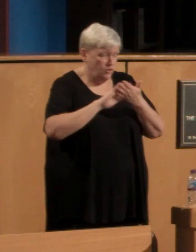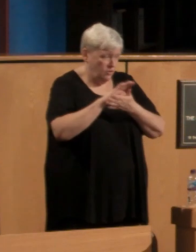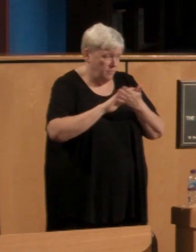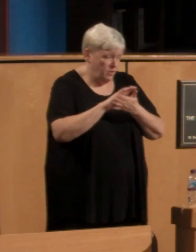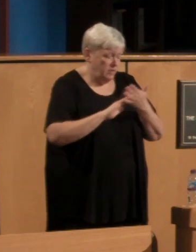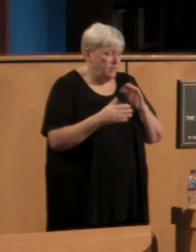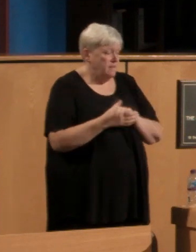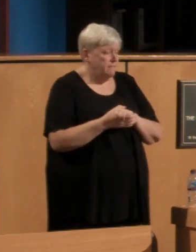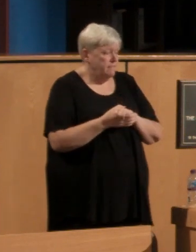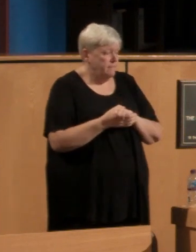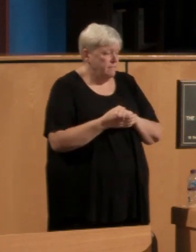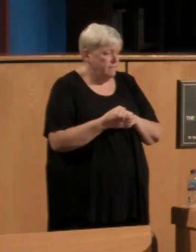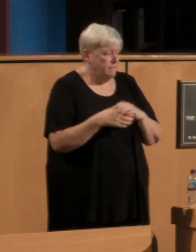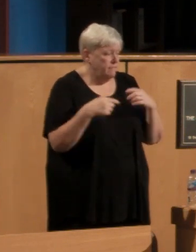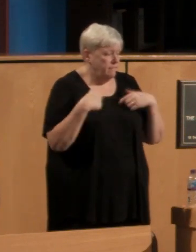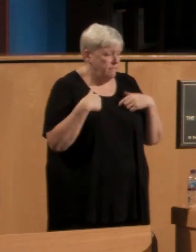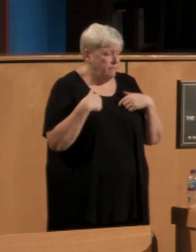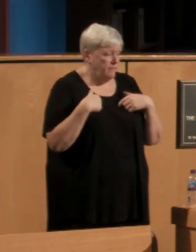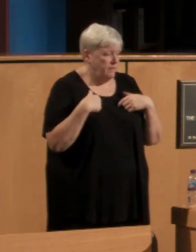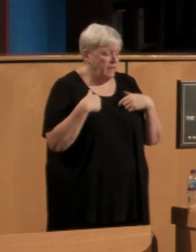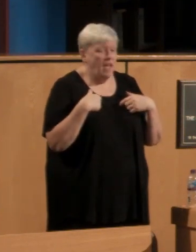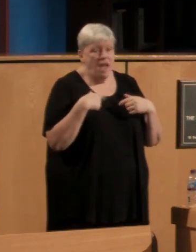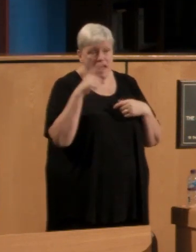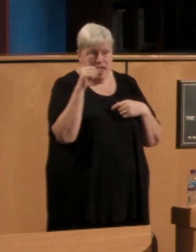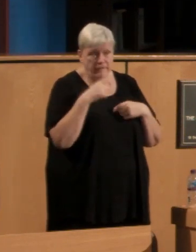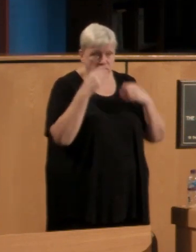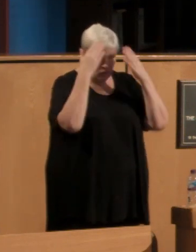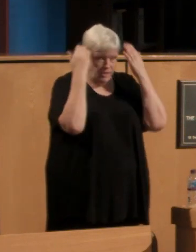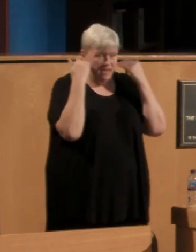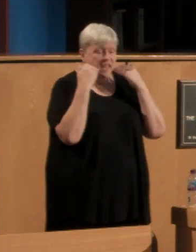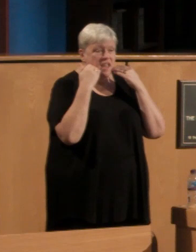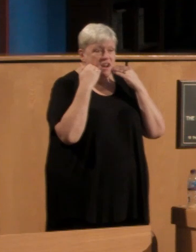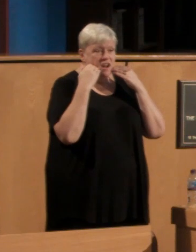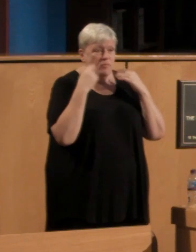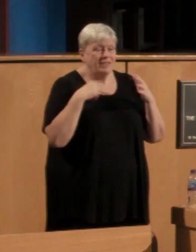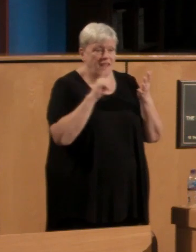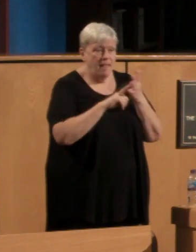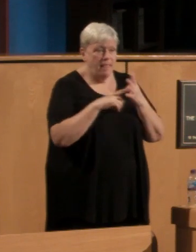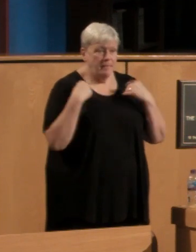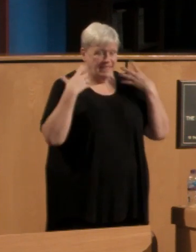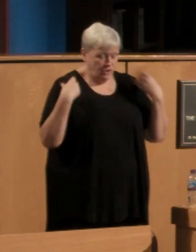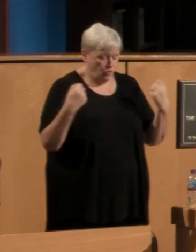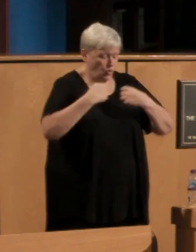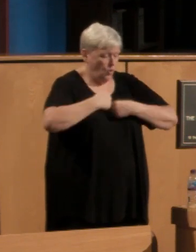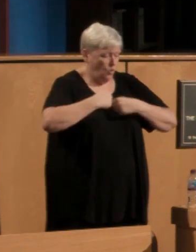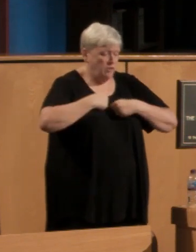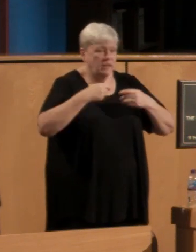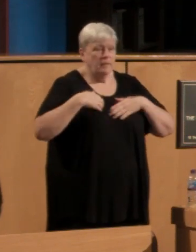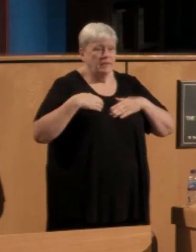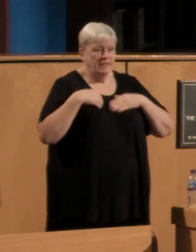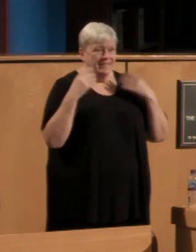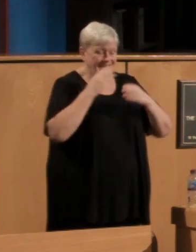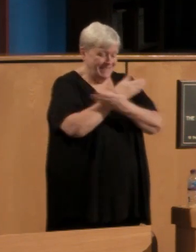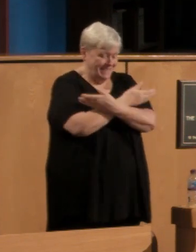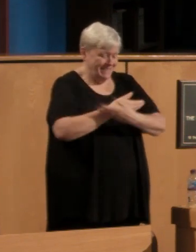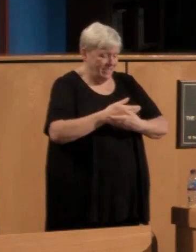So I've got short, bright green hair, I'm wearing a leopard print coat, and I've got a Tales from the Crypt t-shirt on, which I'm not sure if you